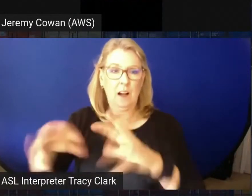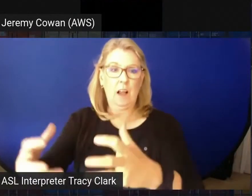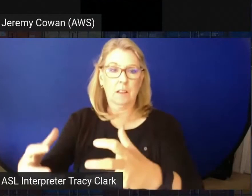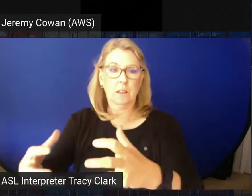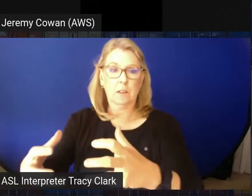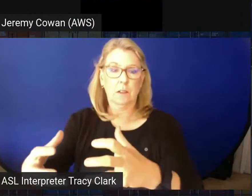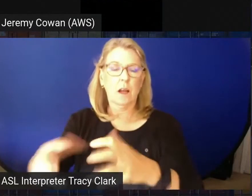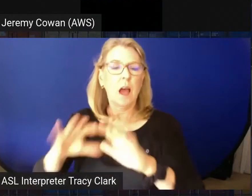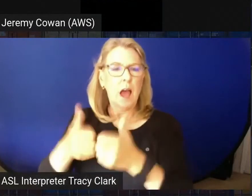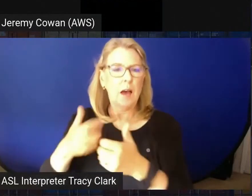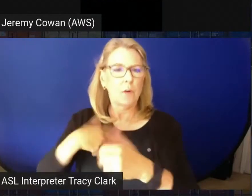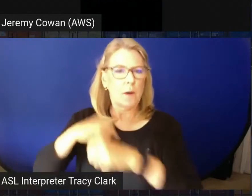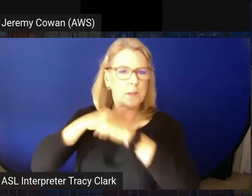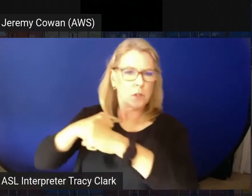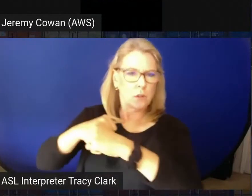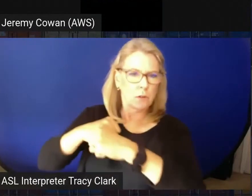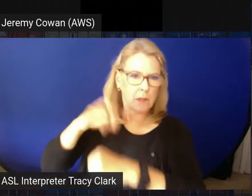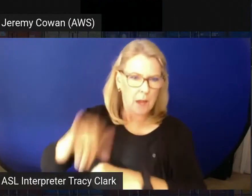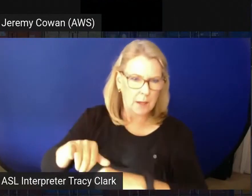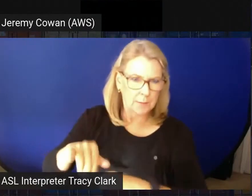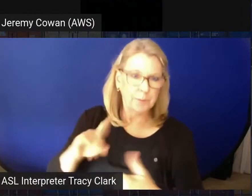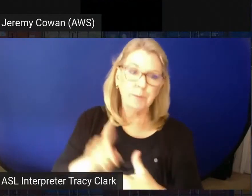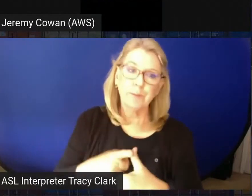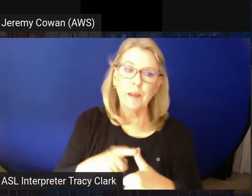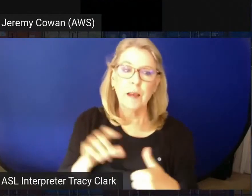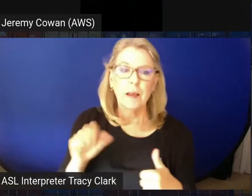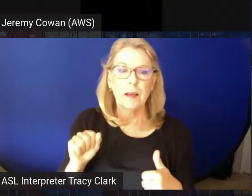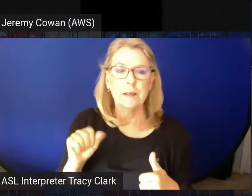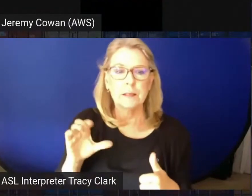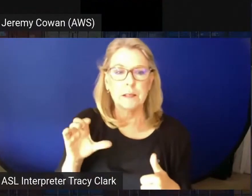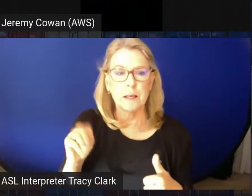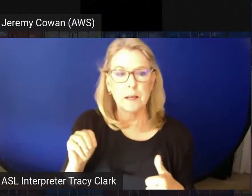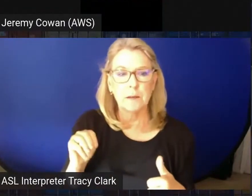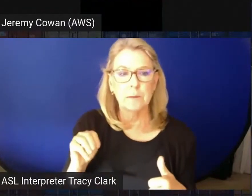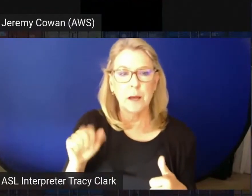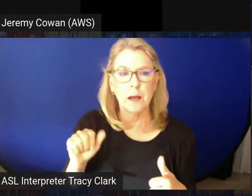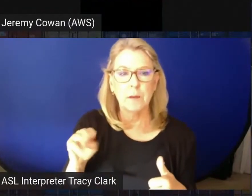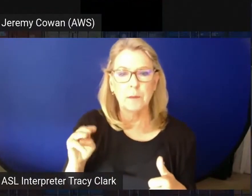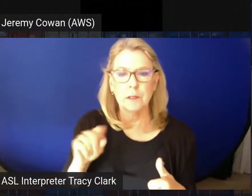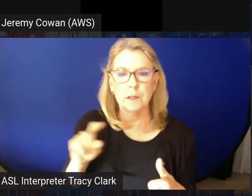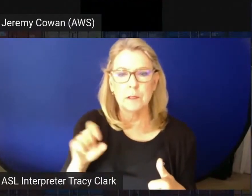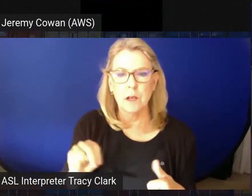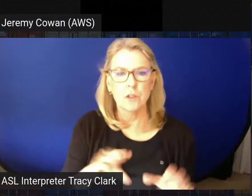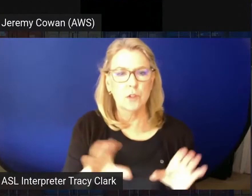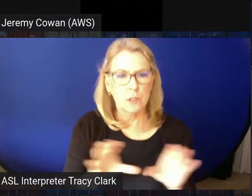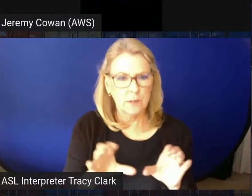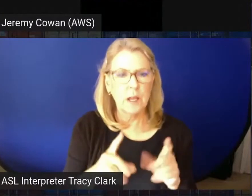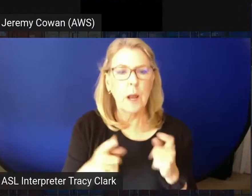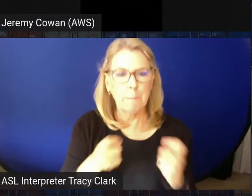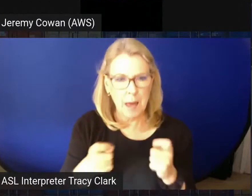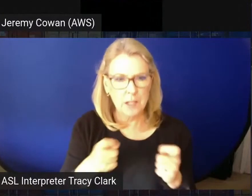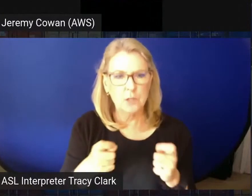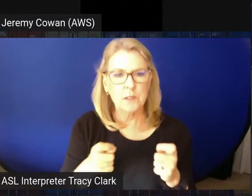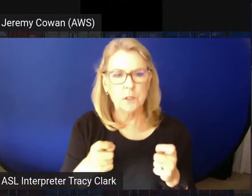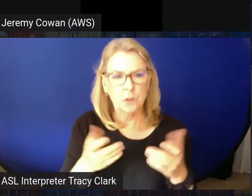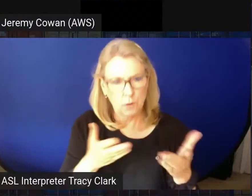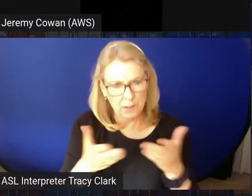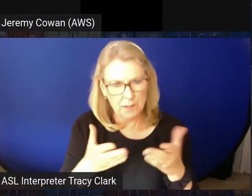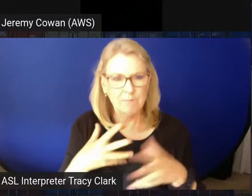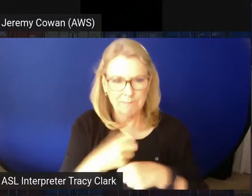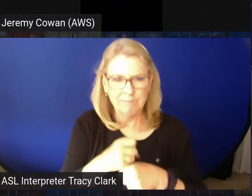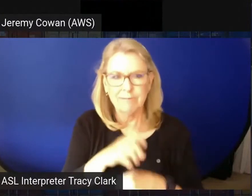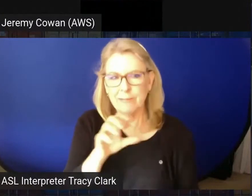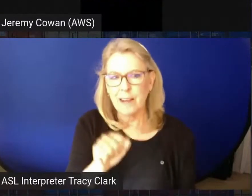secure that communication? ACM, Amazon Certificate Management Service, has a feature